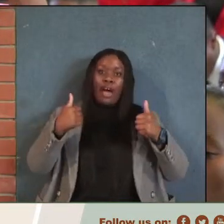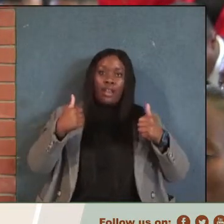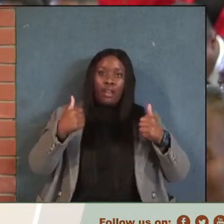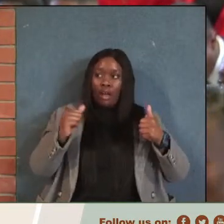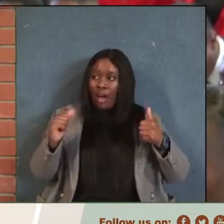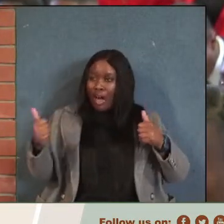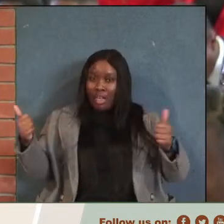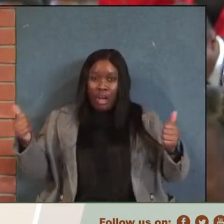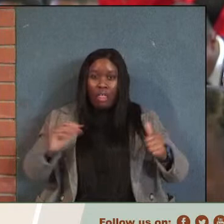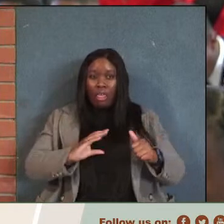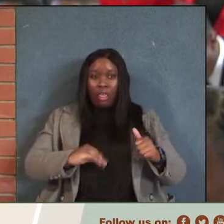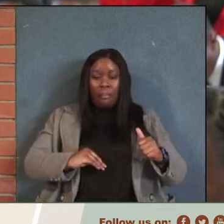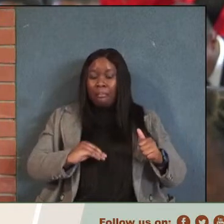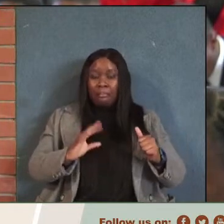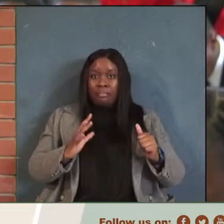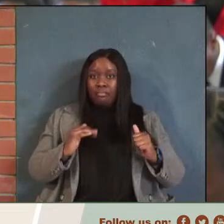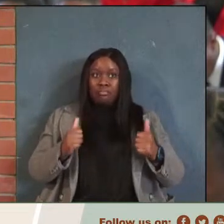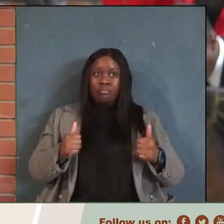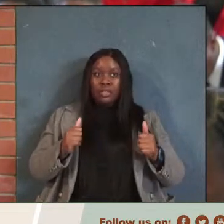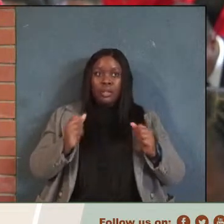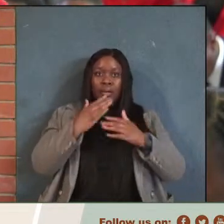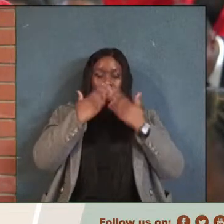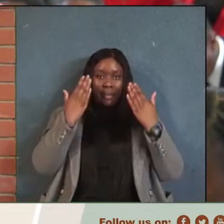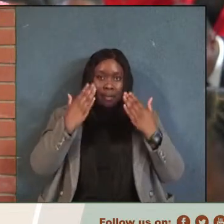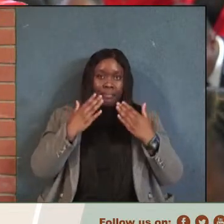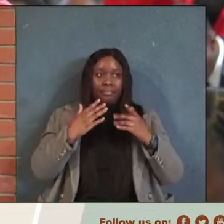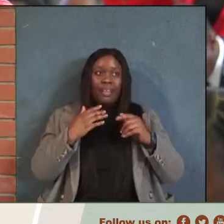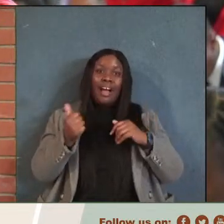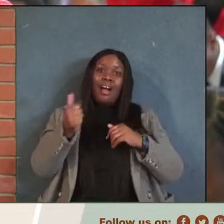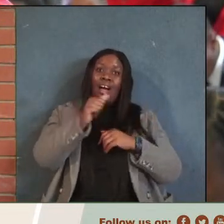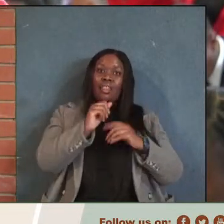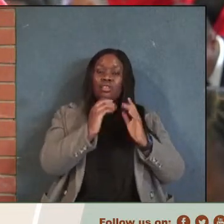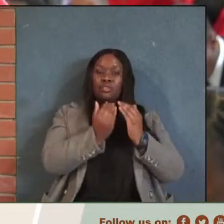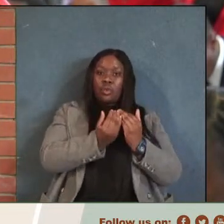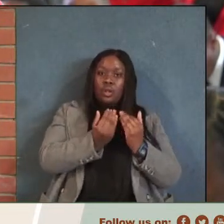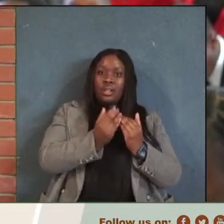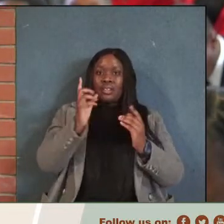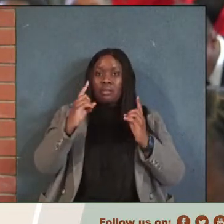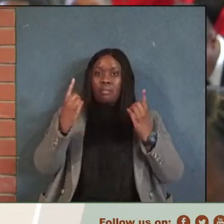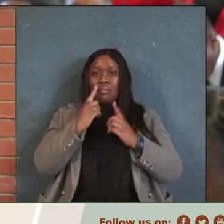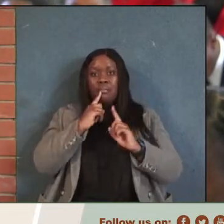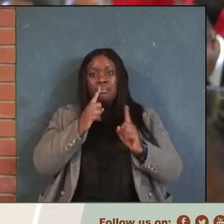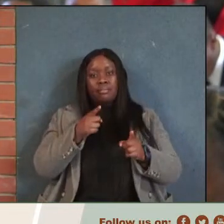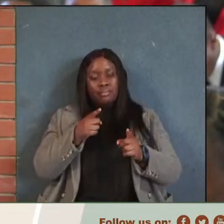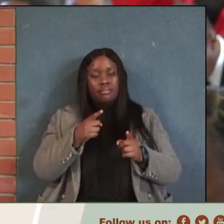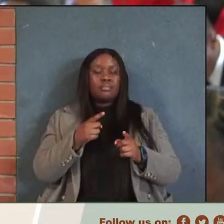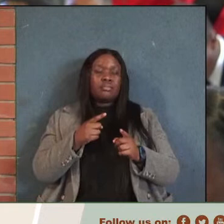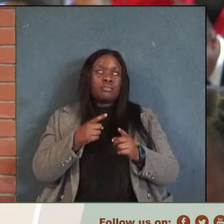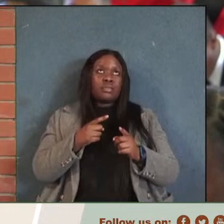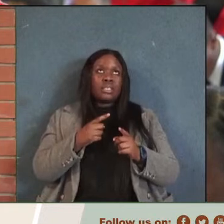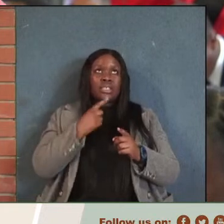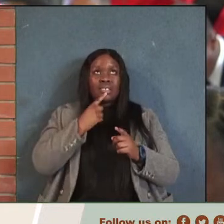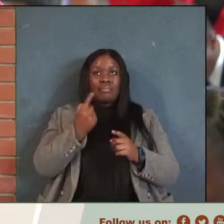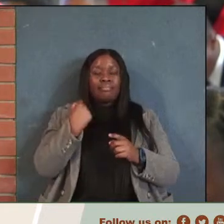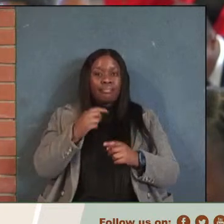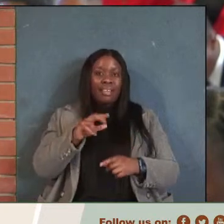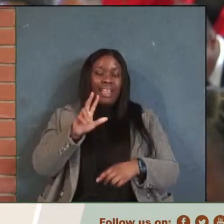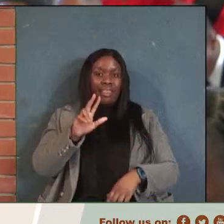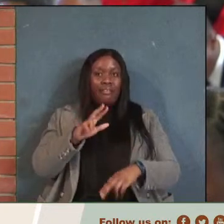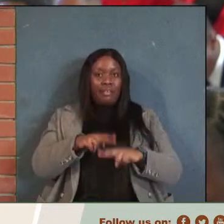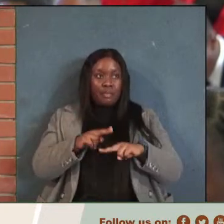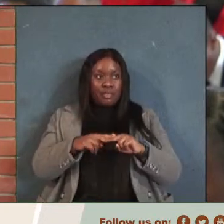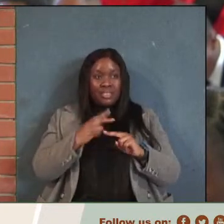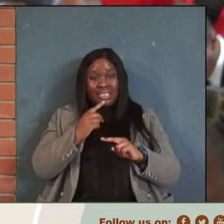have Geluksdal Secondary School, where the Department of Education issued an order on the 8th of February 2022 to fix the